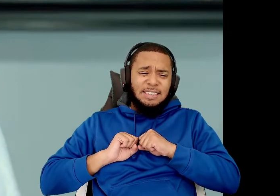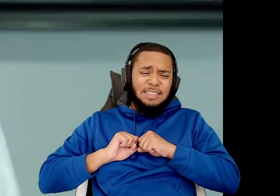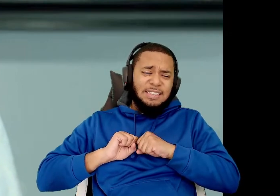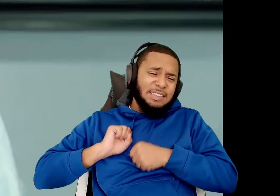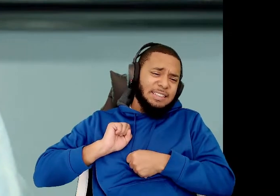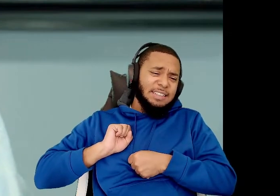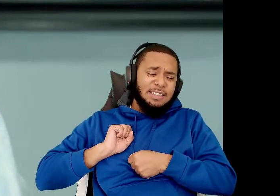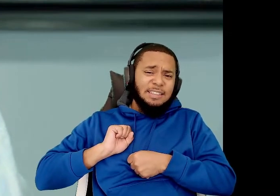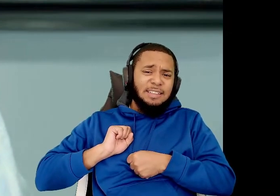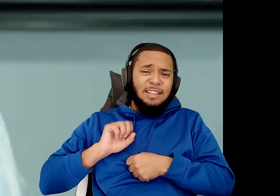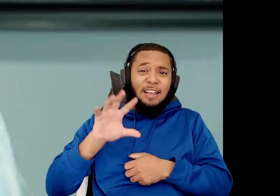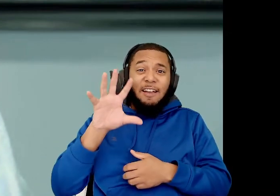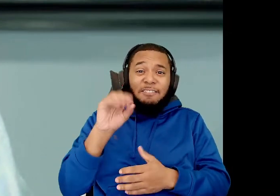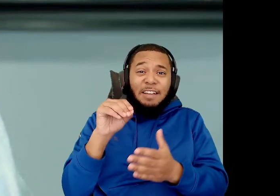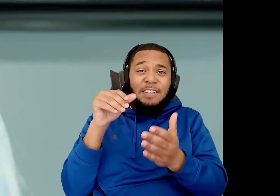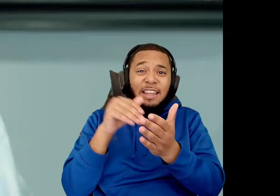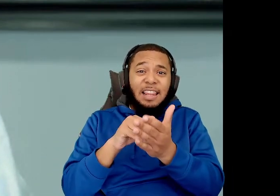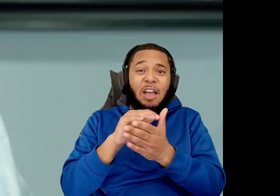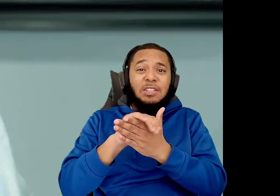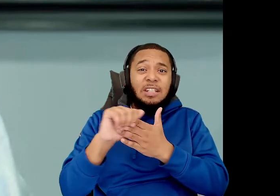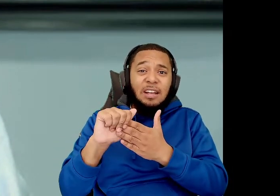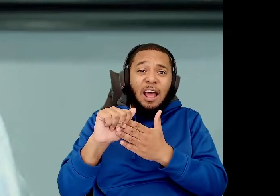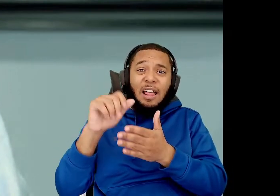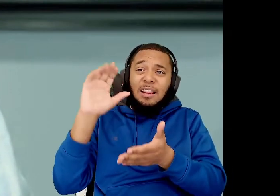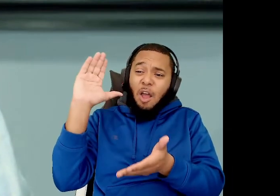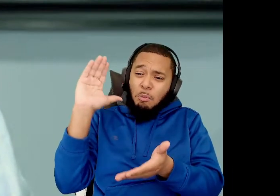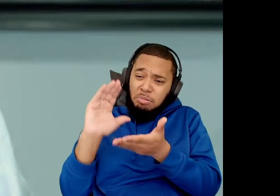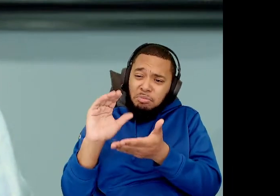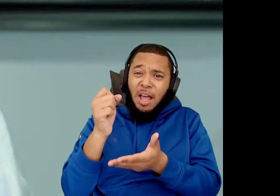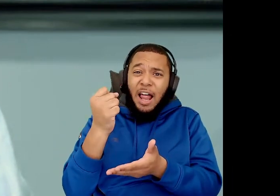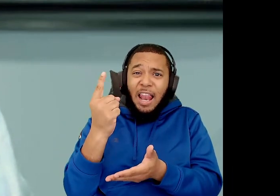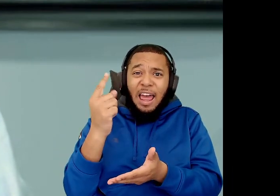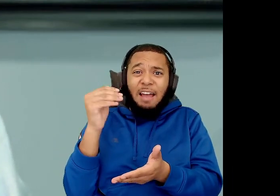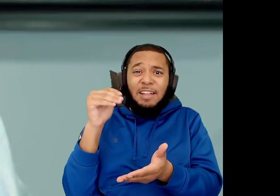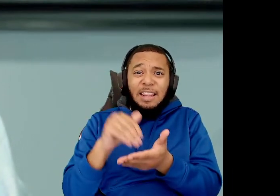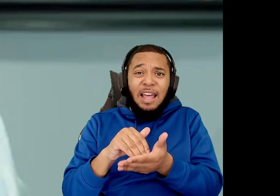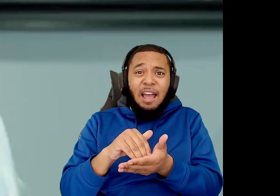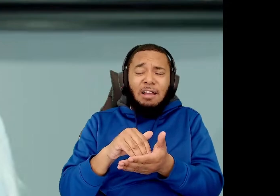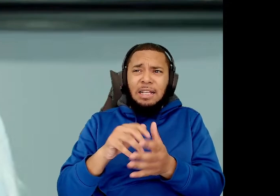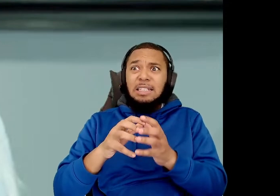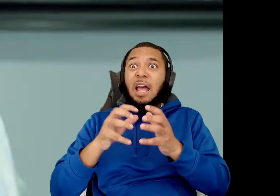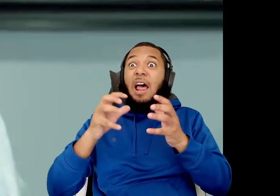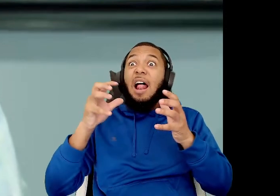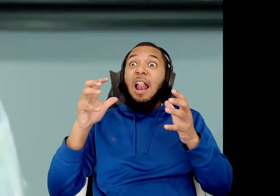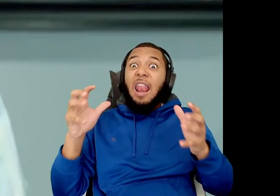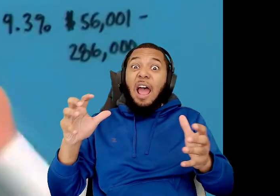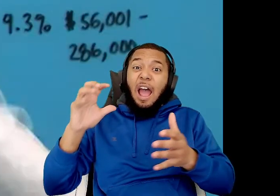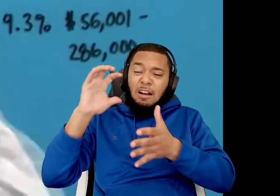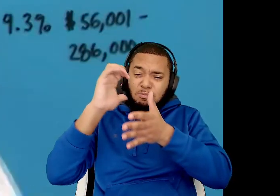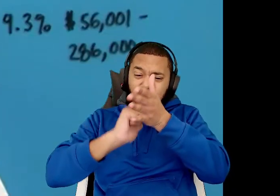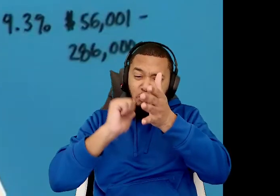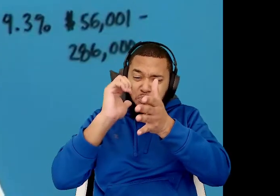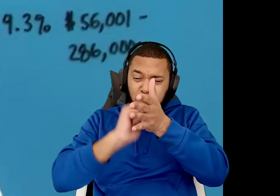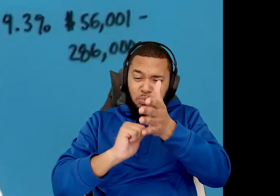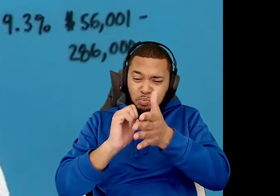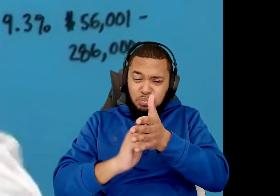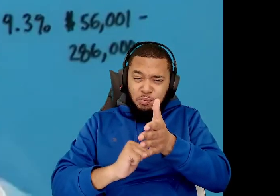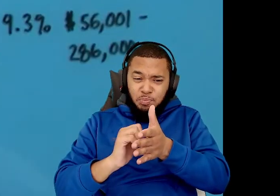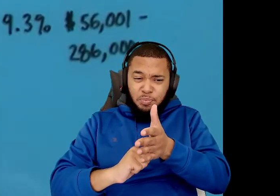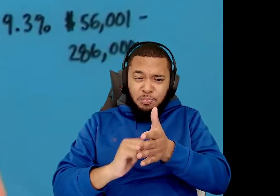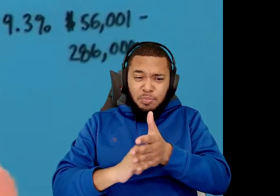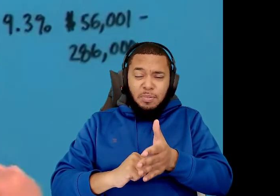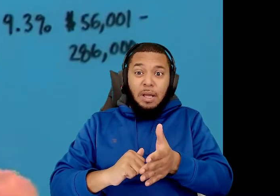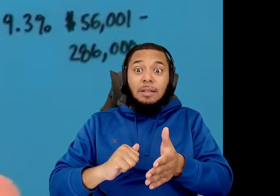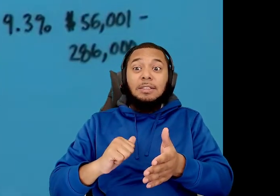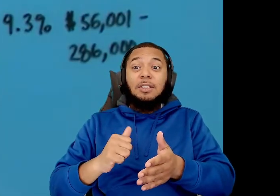Out of $50,000, that's a ton of money. That's a lot of deductions. So our gross pay looks